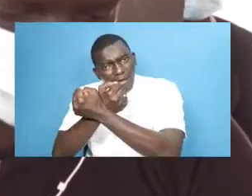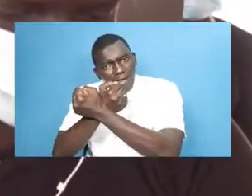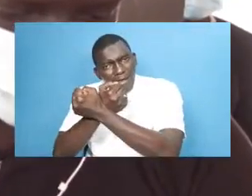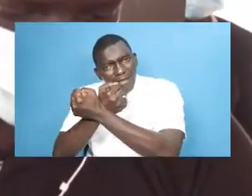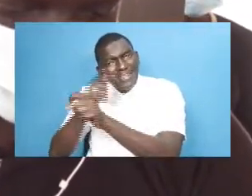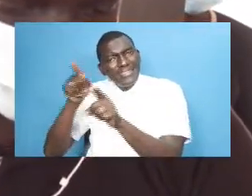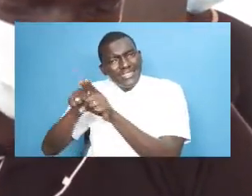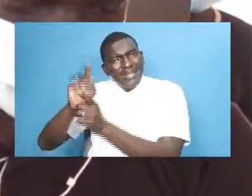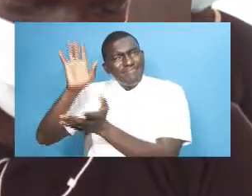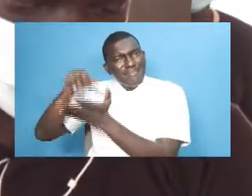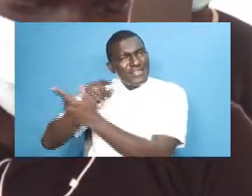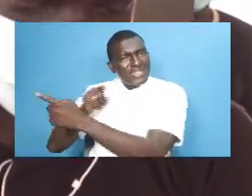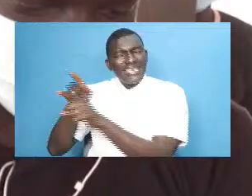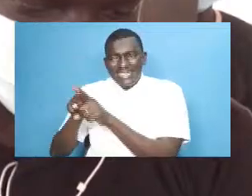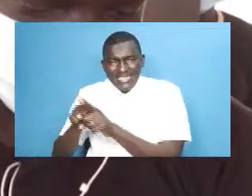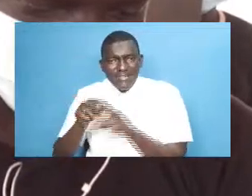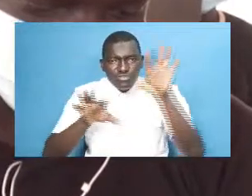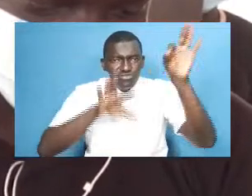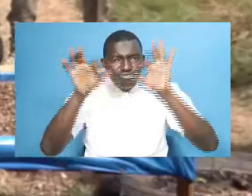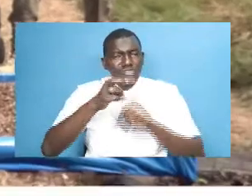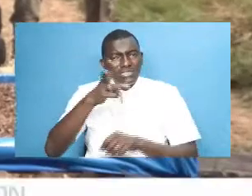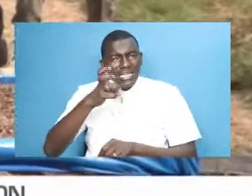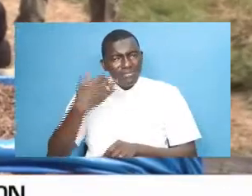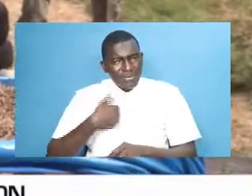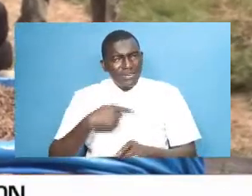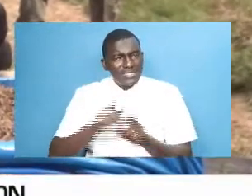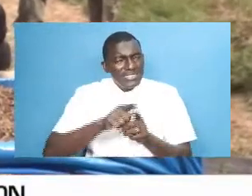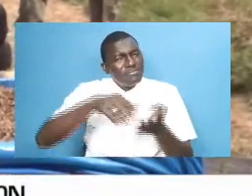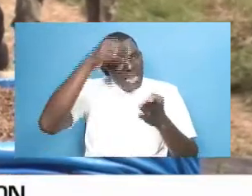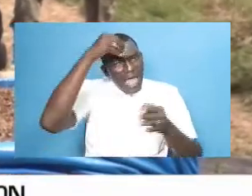of reoffending when they are released from prison. It